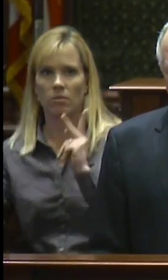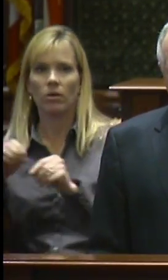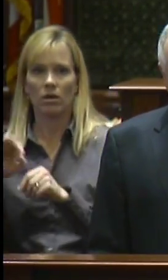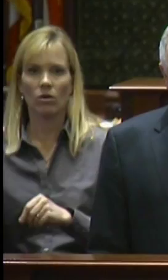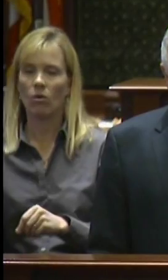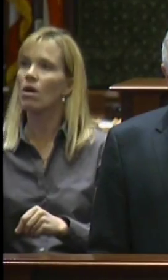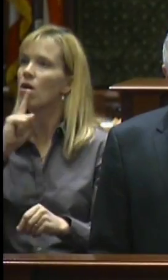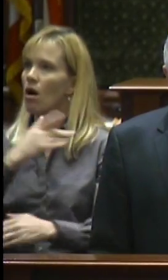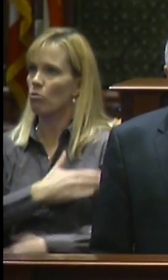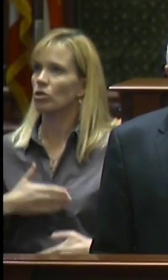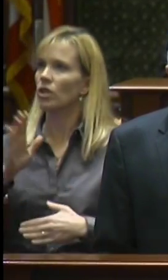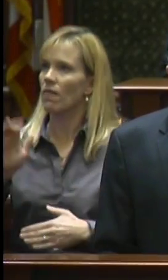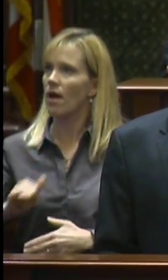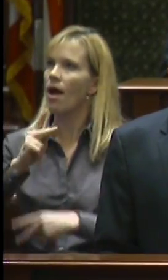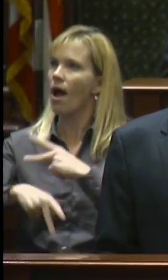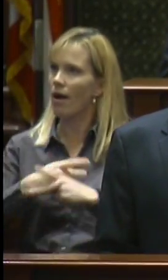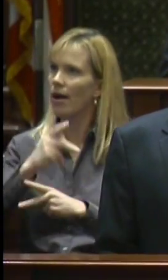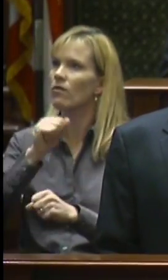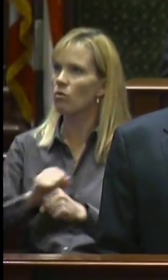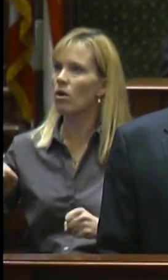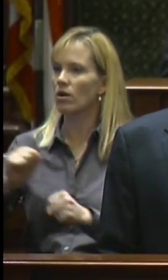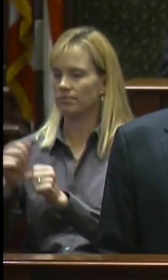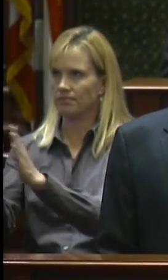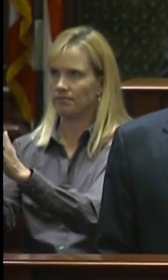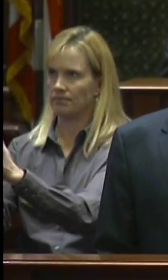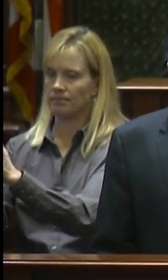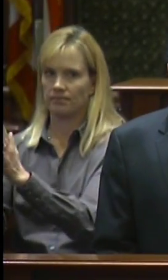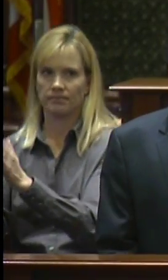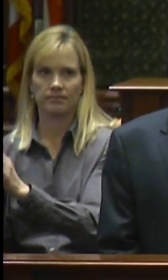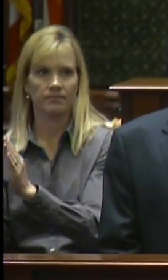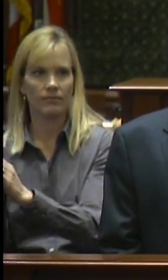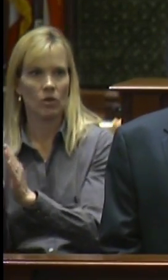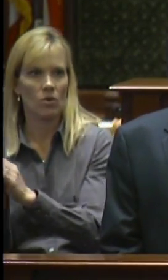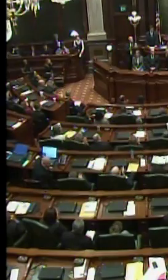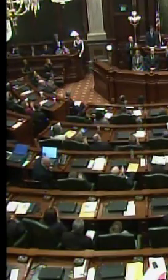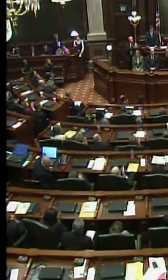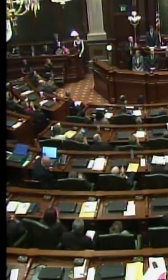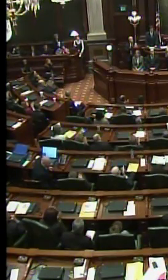Illinois appreciate that kind of work. And on the matter,